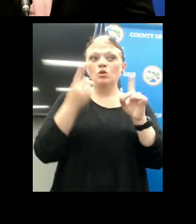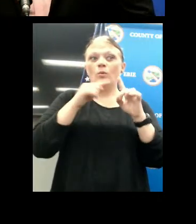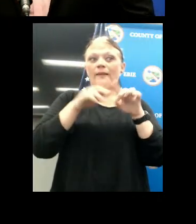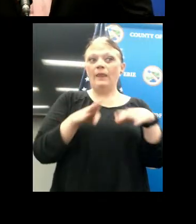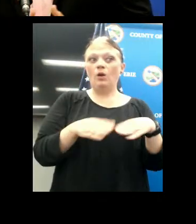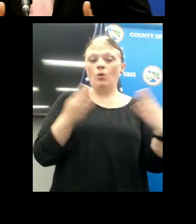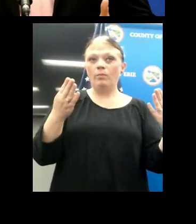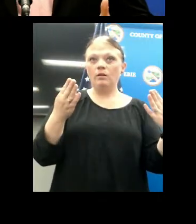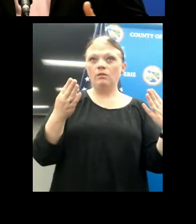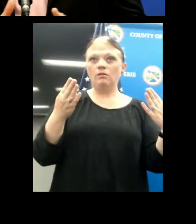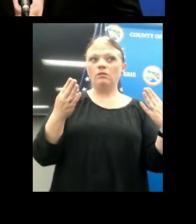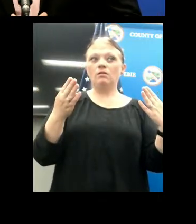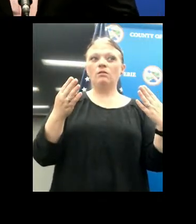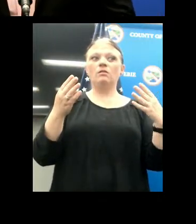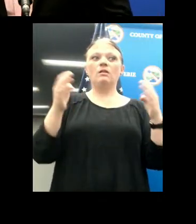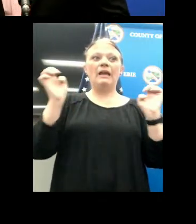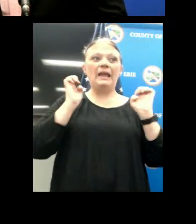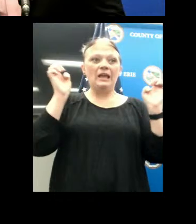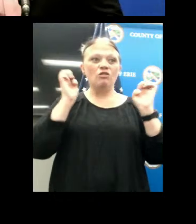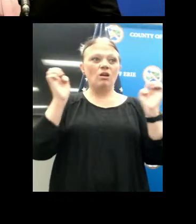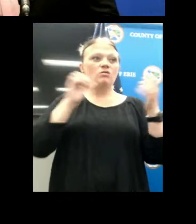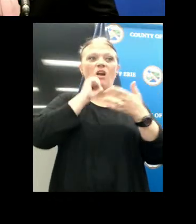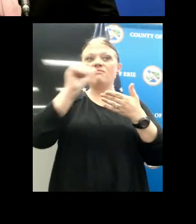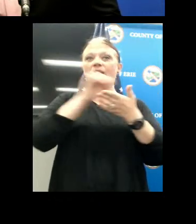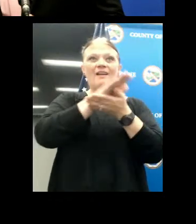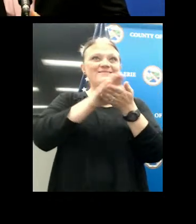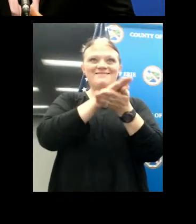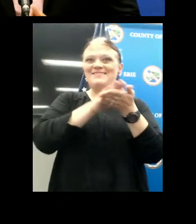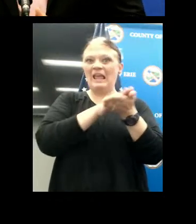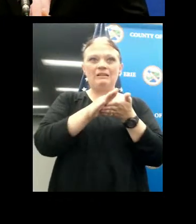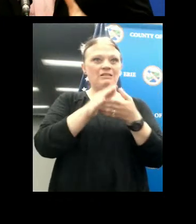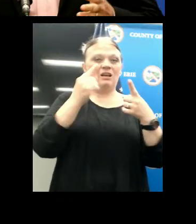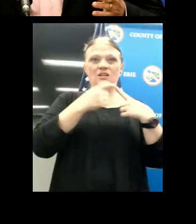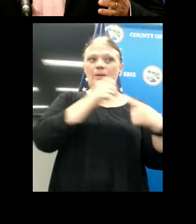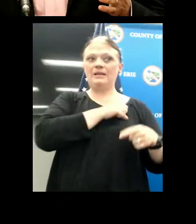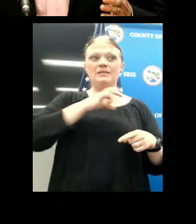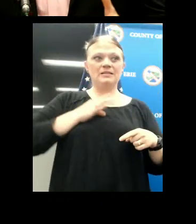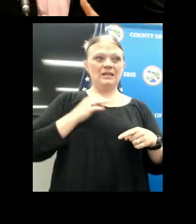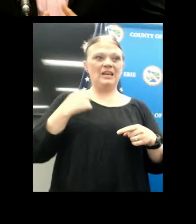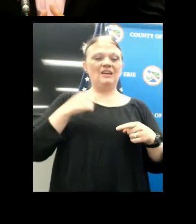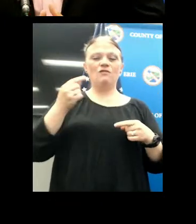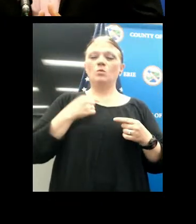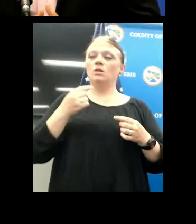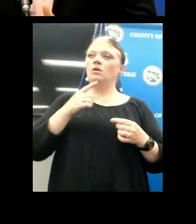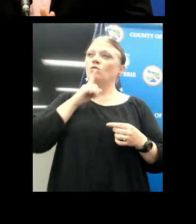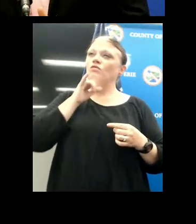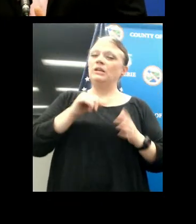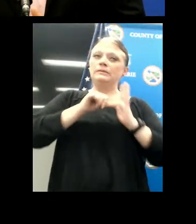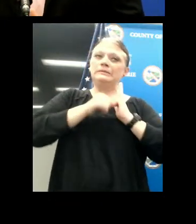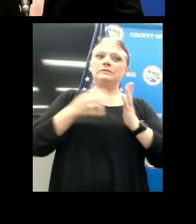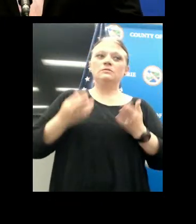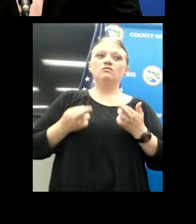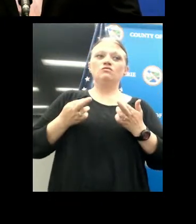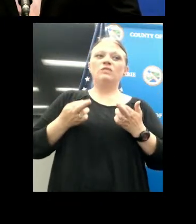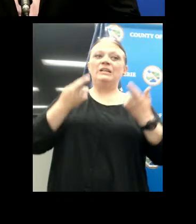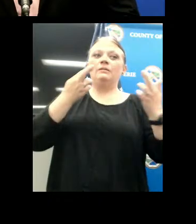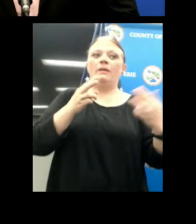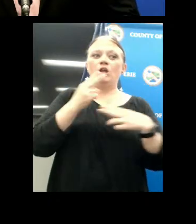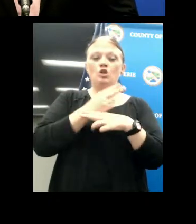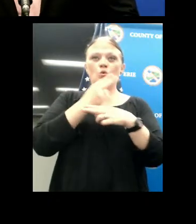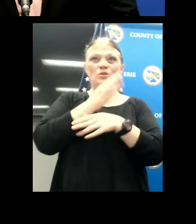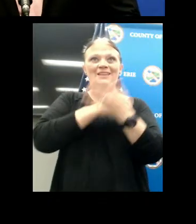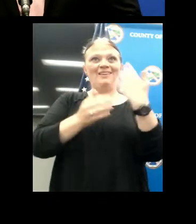they open is playground and exercise equipment are not sanitized by Erie County Park staff. We highly recommend use of hand sanitizer when